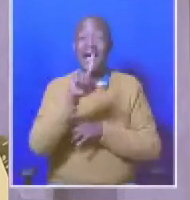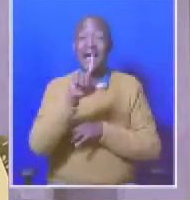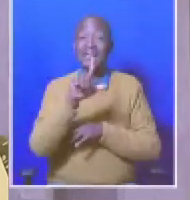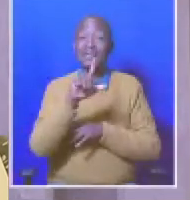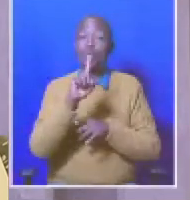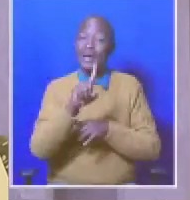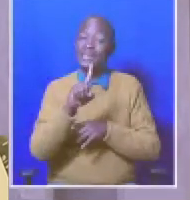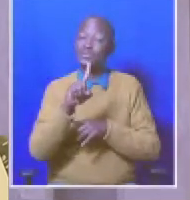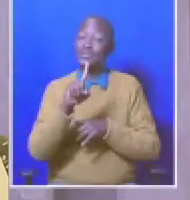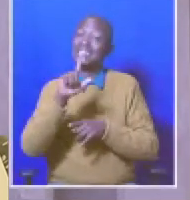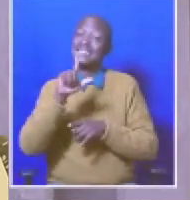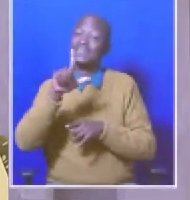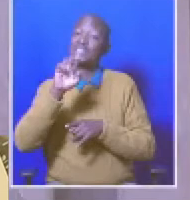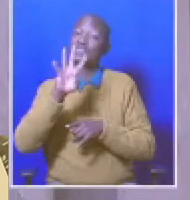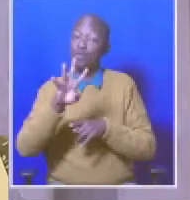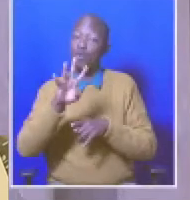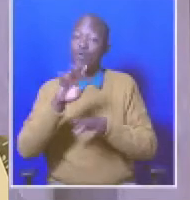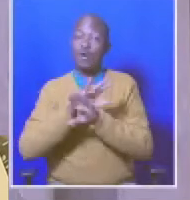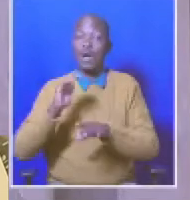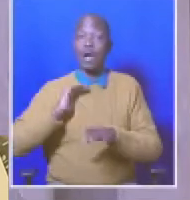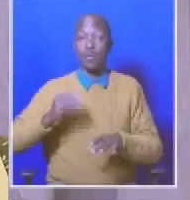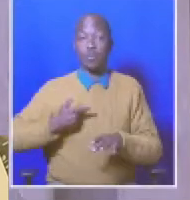being female-headed households,